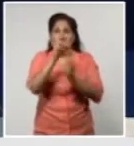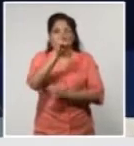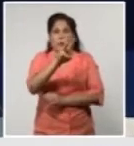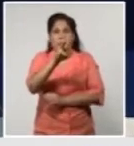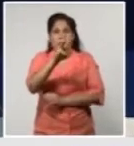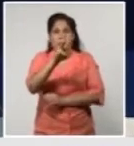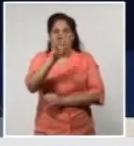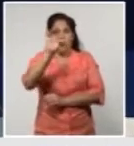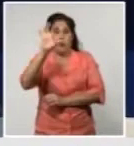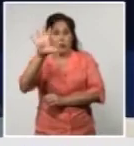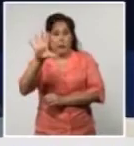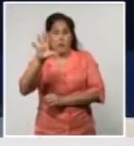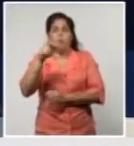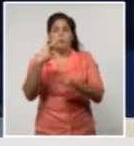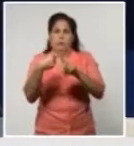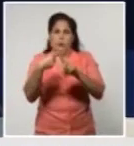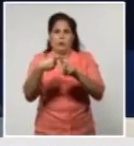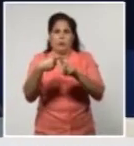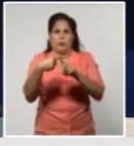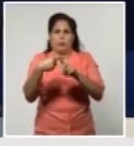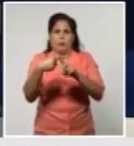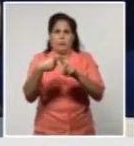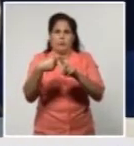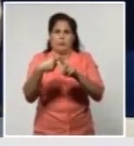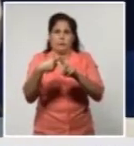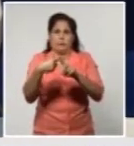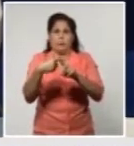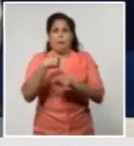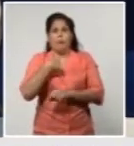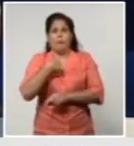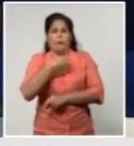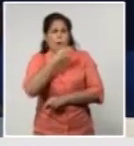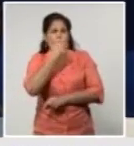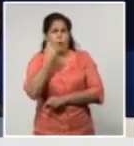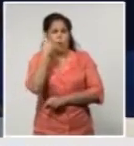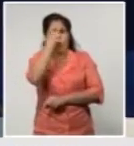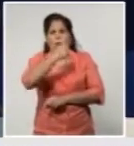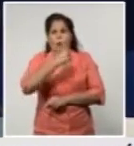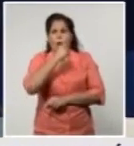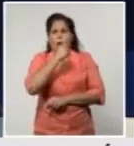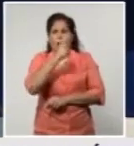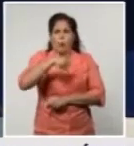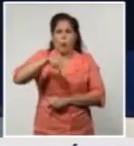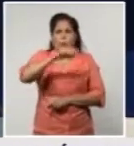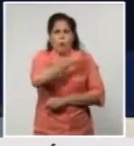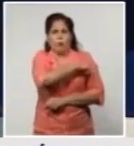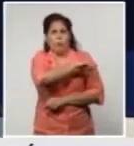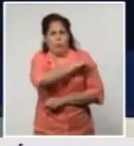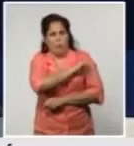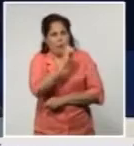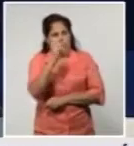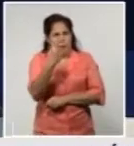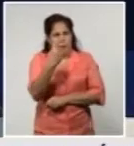146,276 samples have been studied and 2,305 have tested positive.